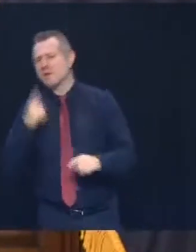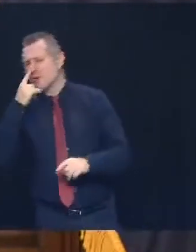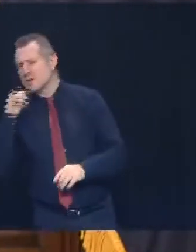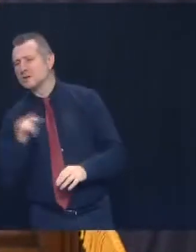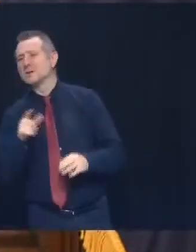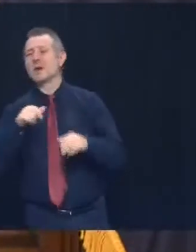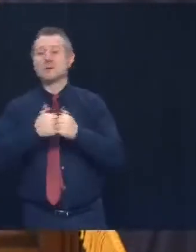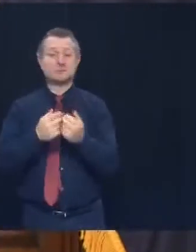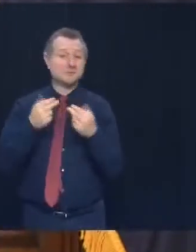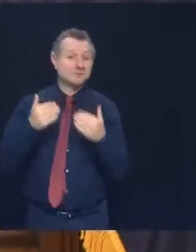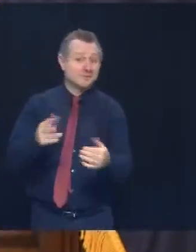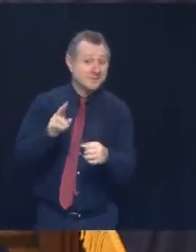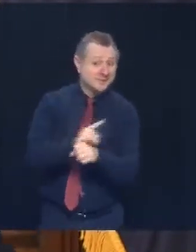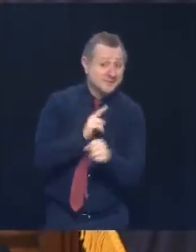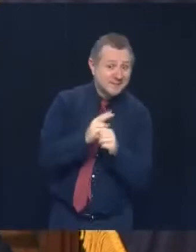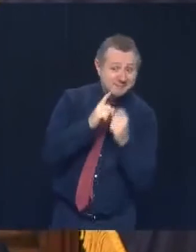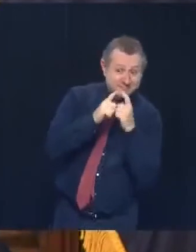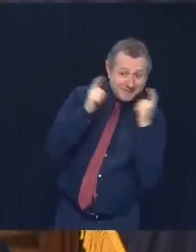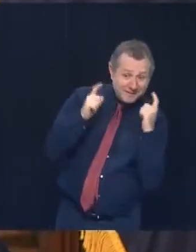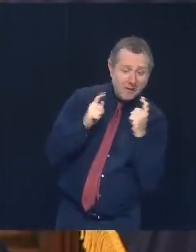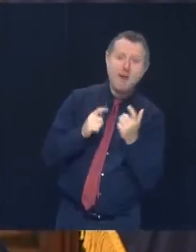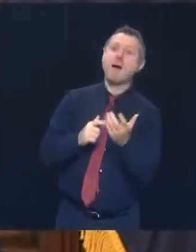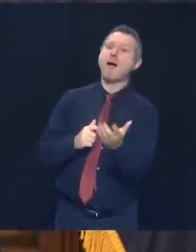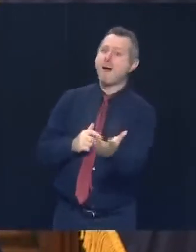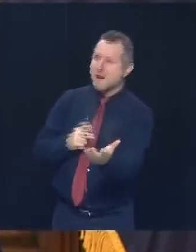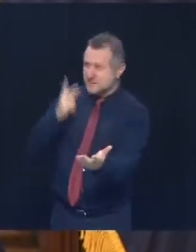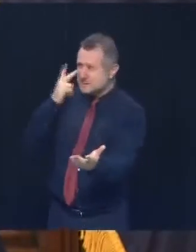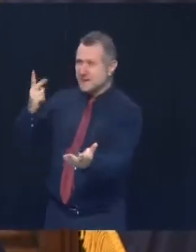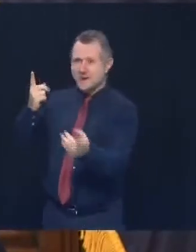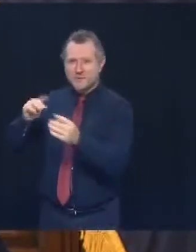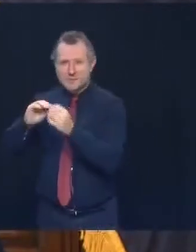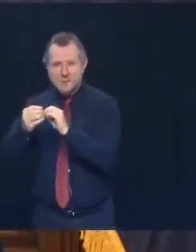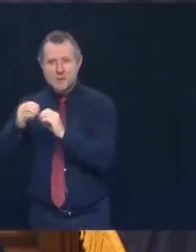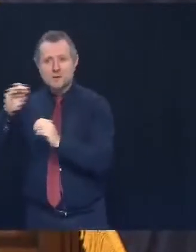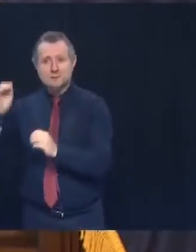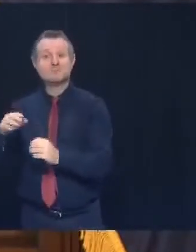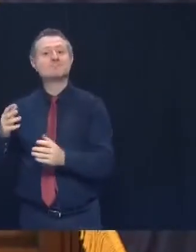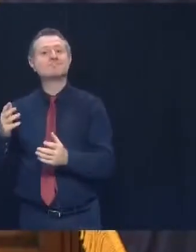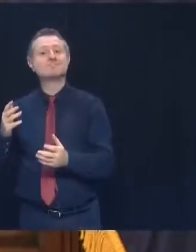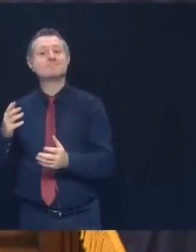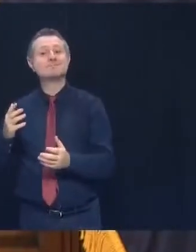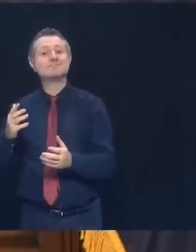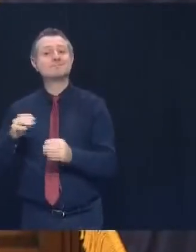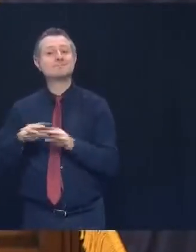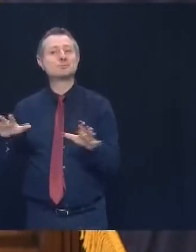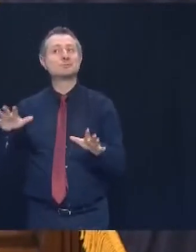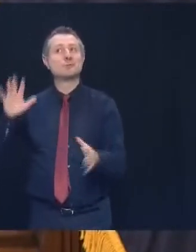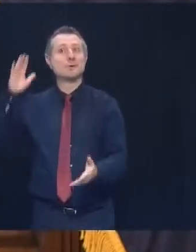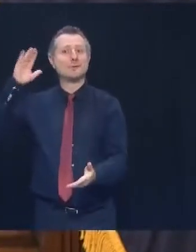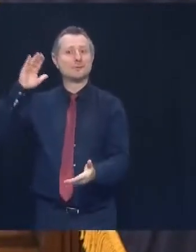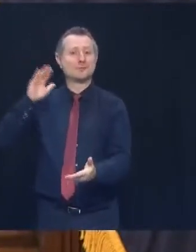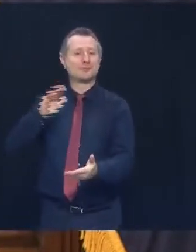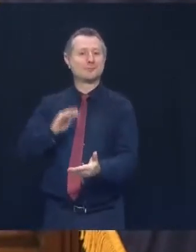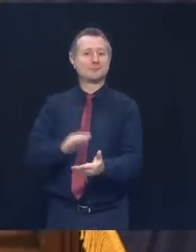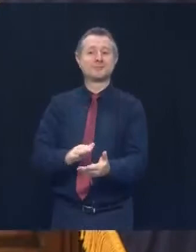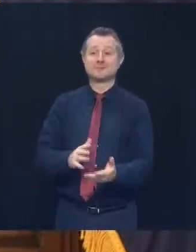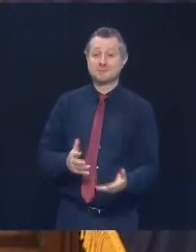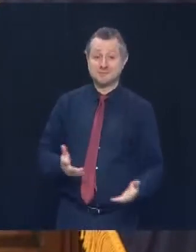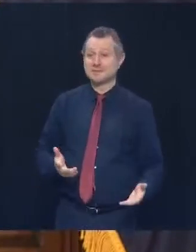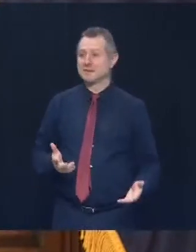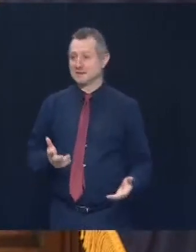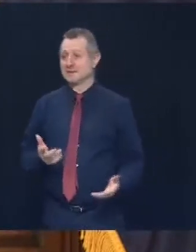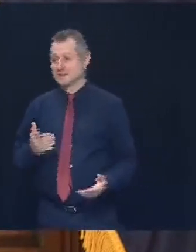mask, then chances are you won't spread it. And I think it's a good idea that